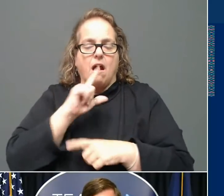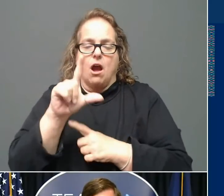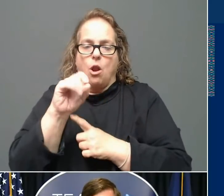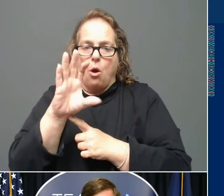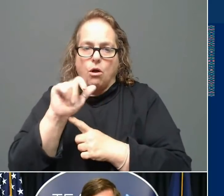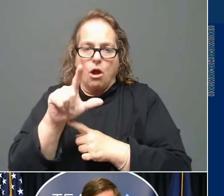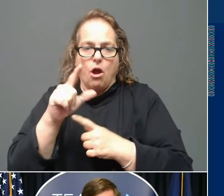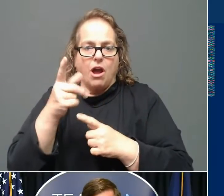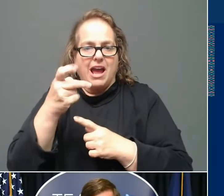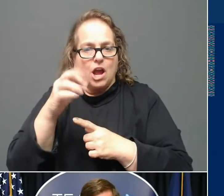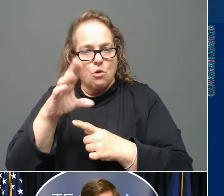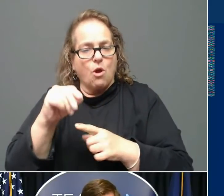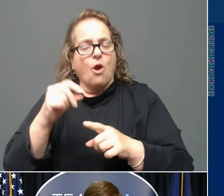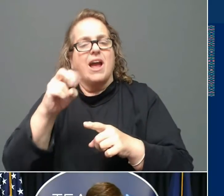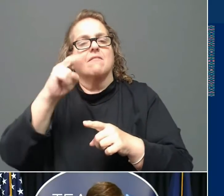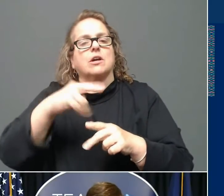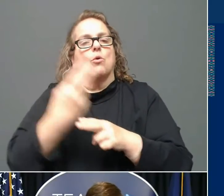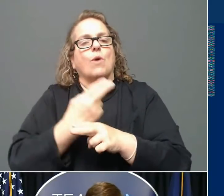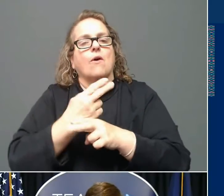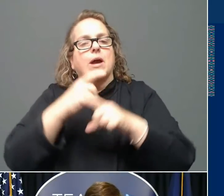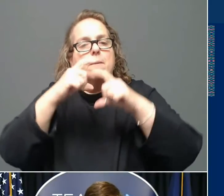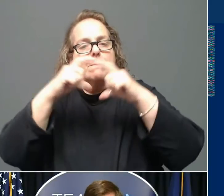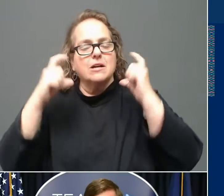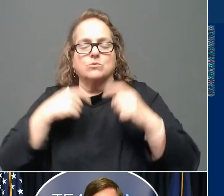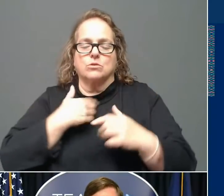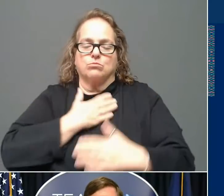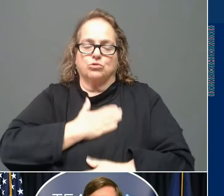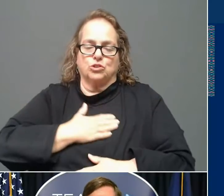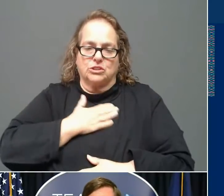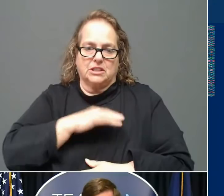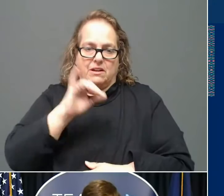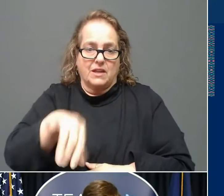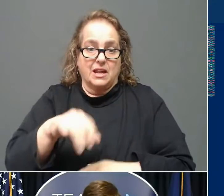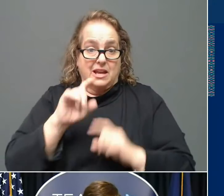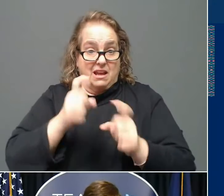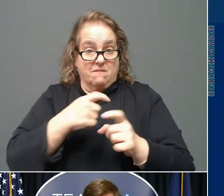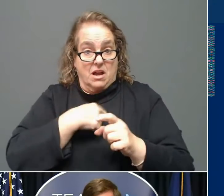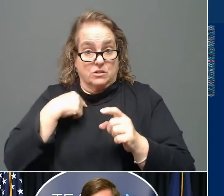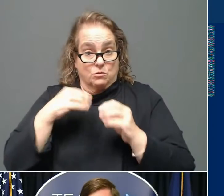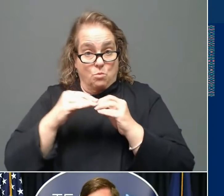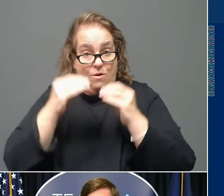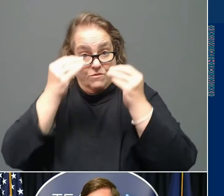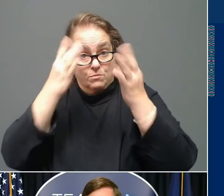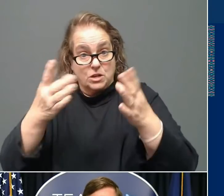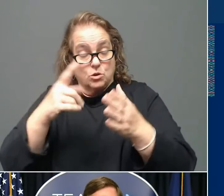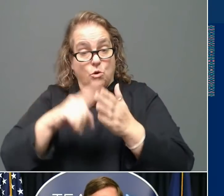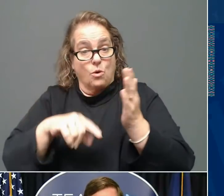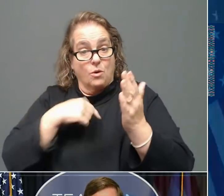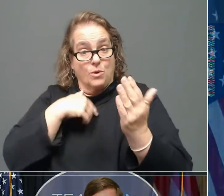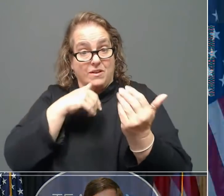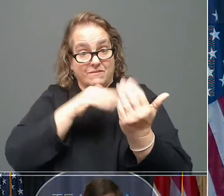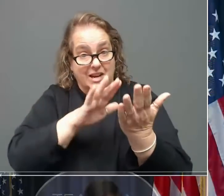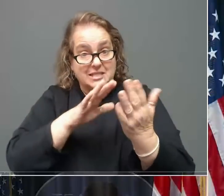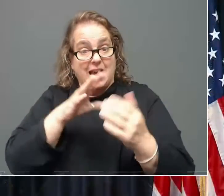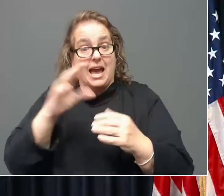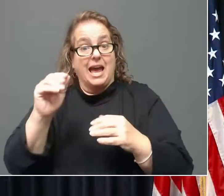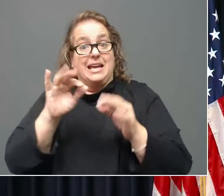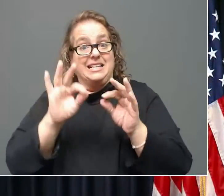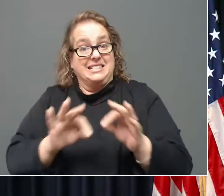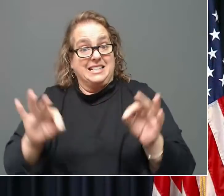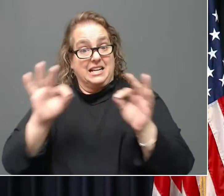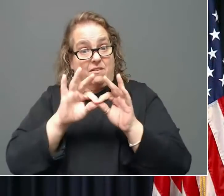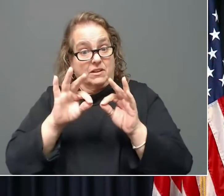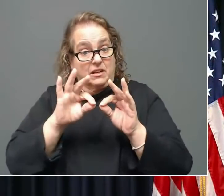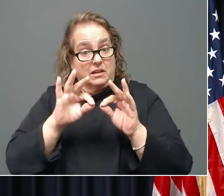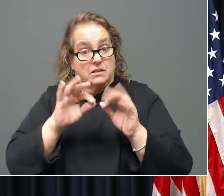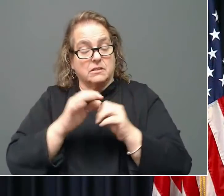We appreciate that. To give us more information on what we are facing and its significant scope, we